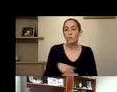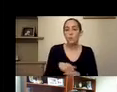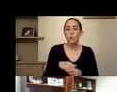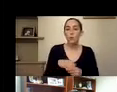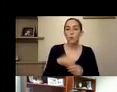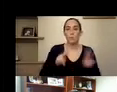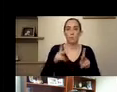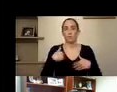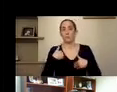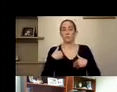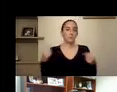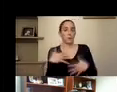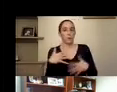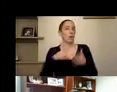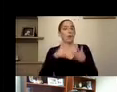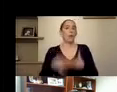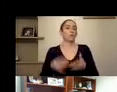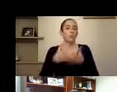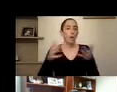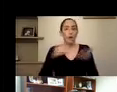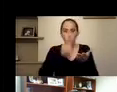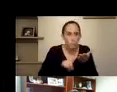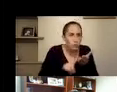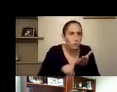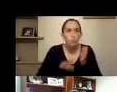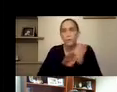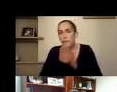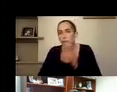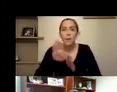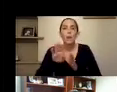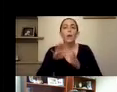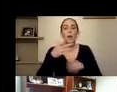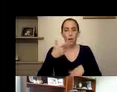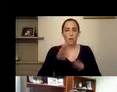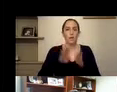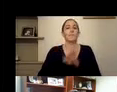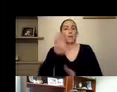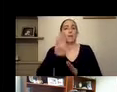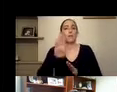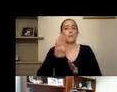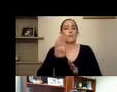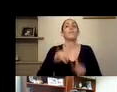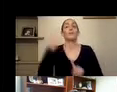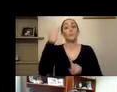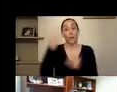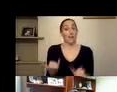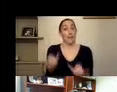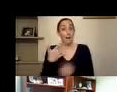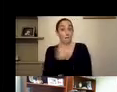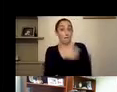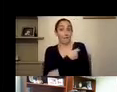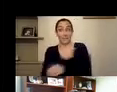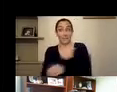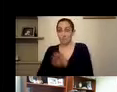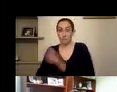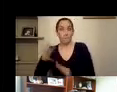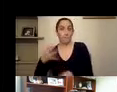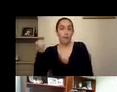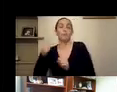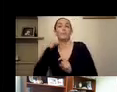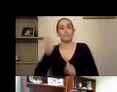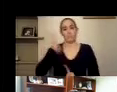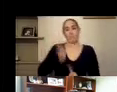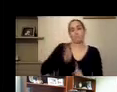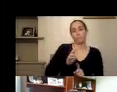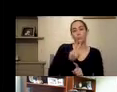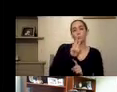and development that led to the rapid development of the vaccines that we're currently testing. But fortunately, this virus